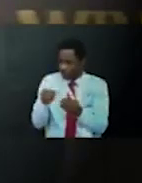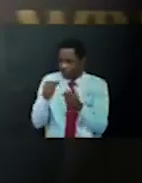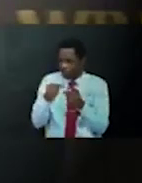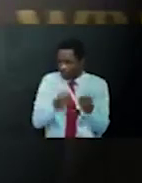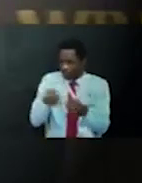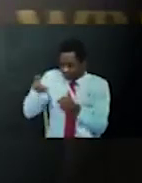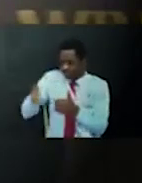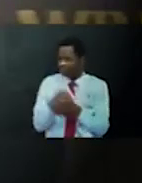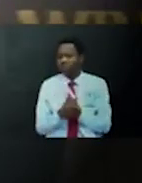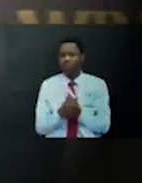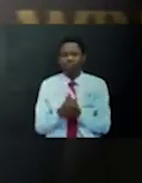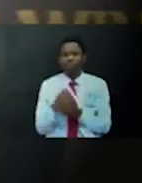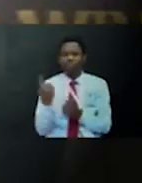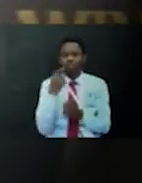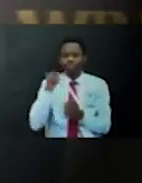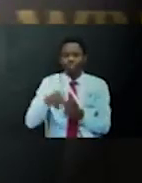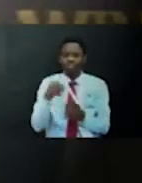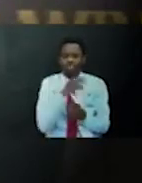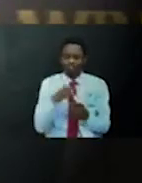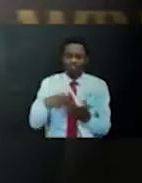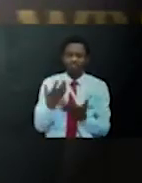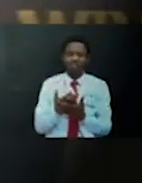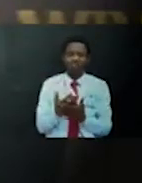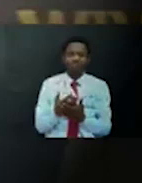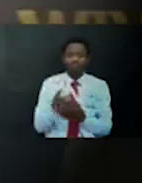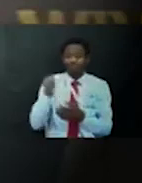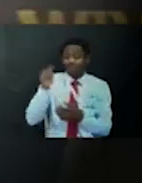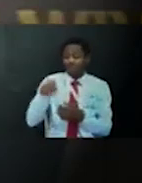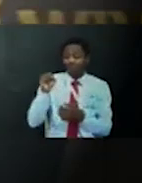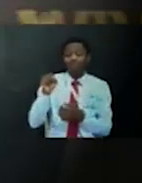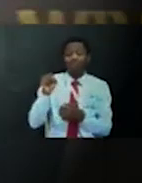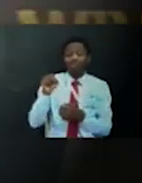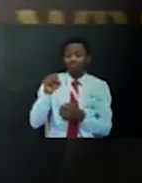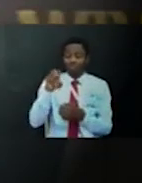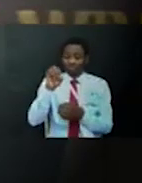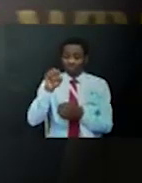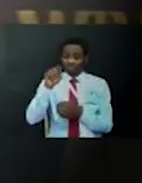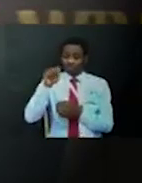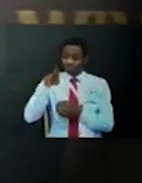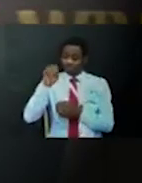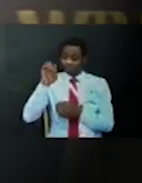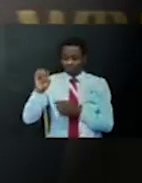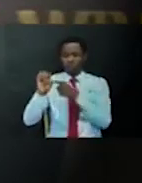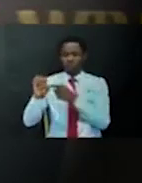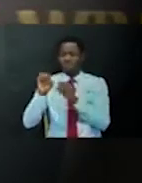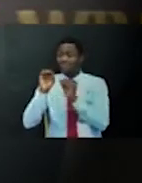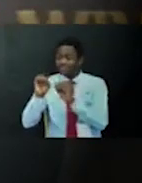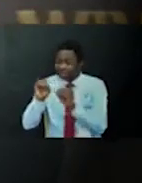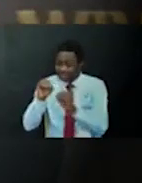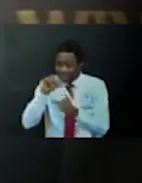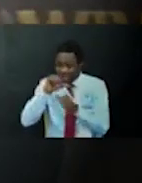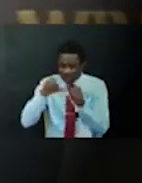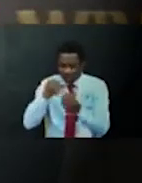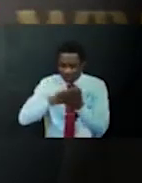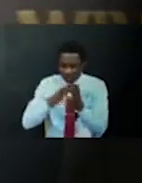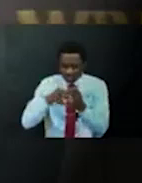all. Apostle Etru was teaching us about being rooted in Christ. Whilst he was teaching us, my